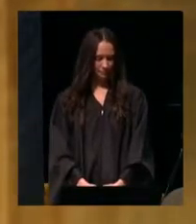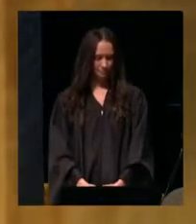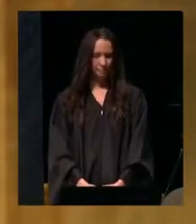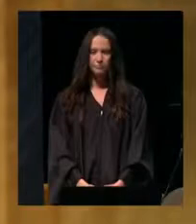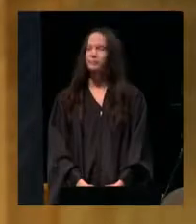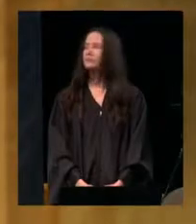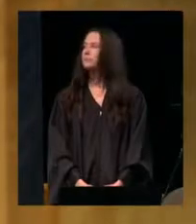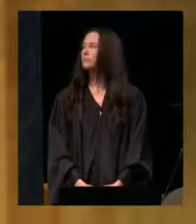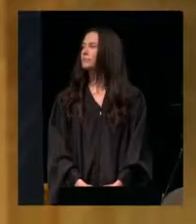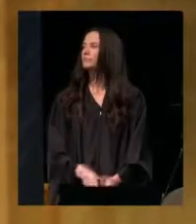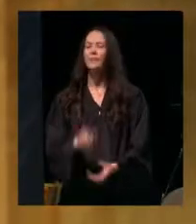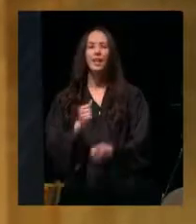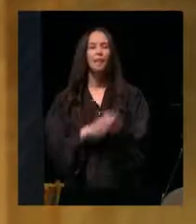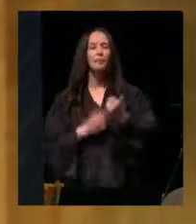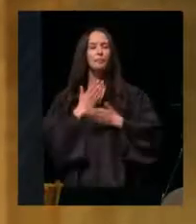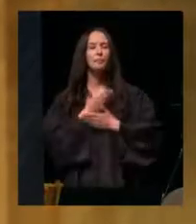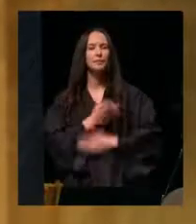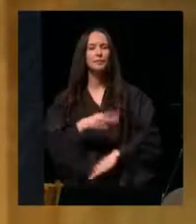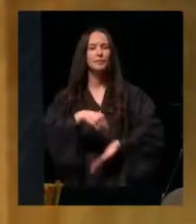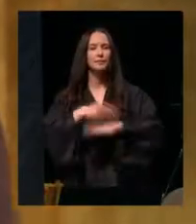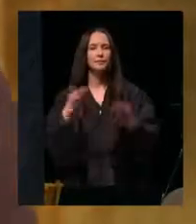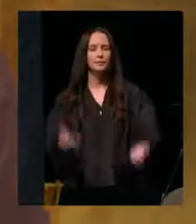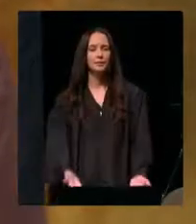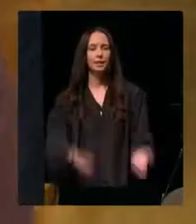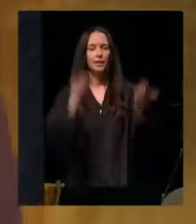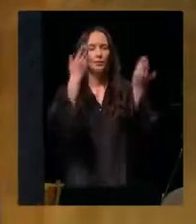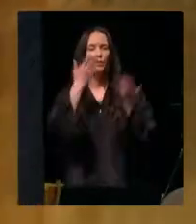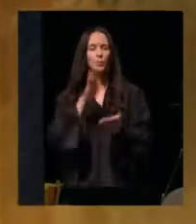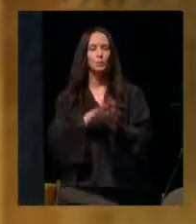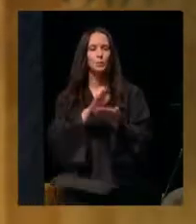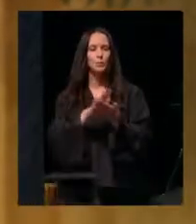Everybody, please stand with me for the school song.